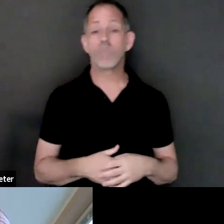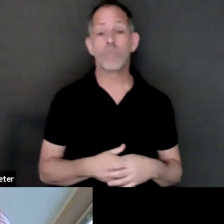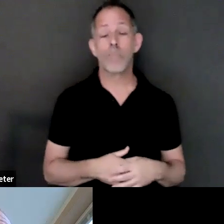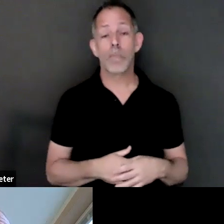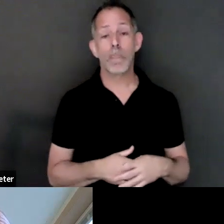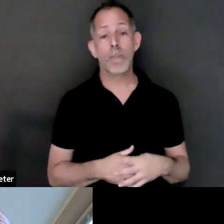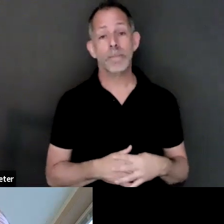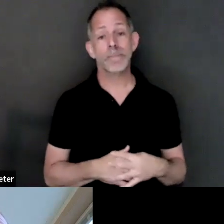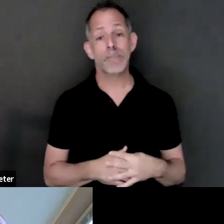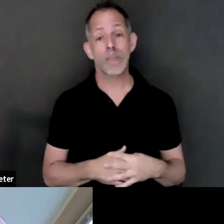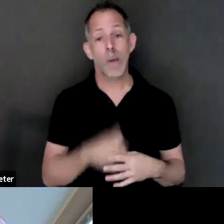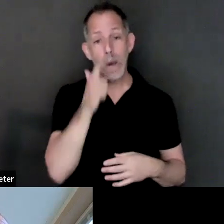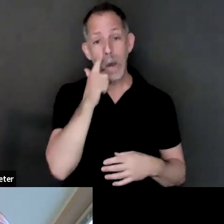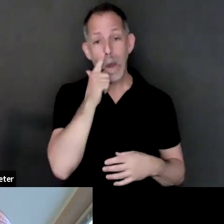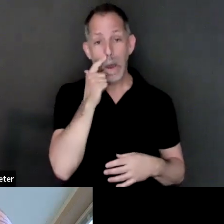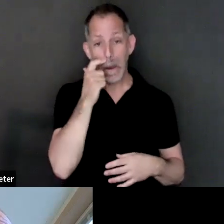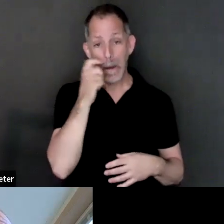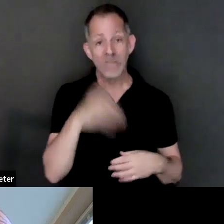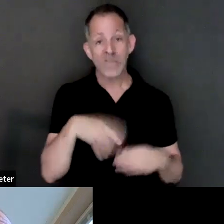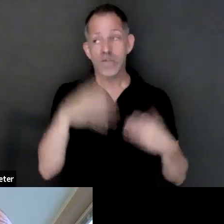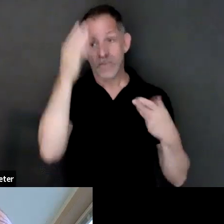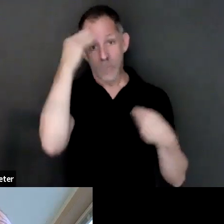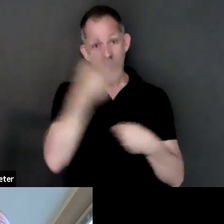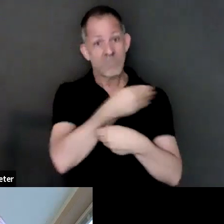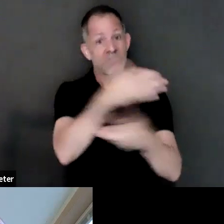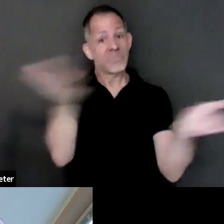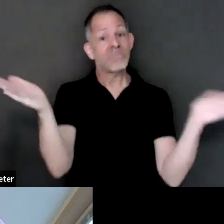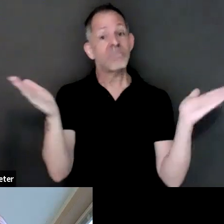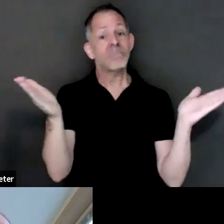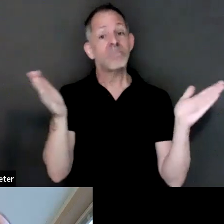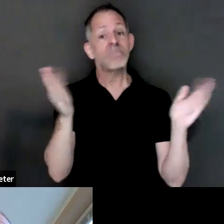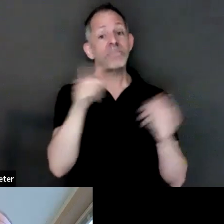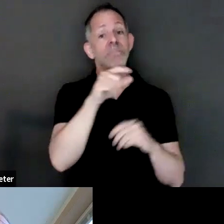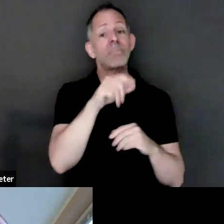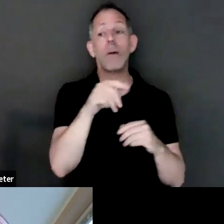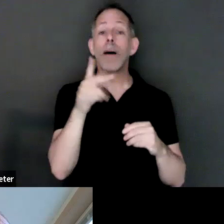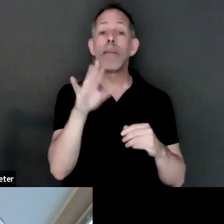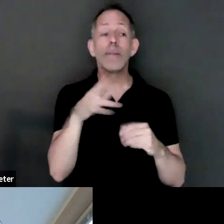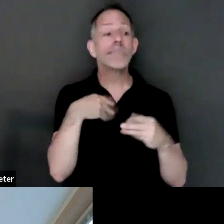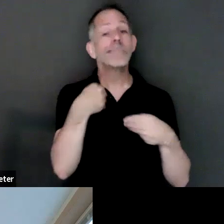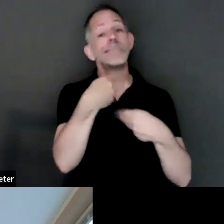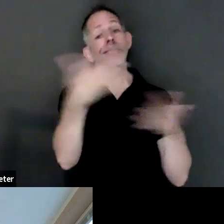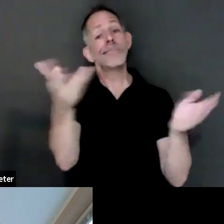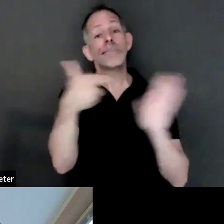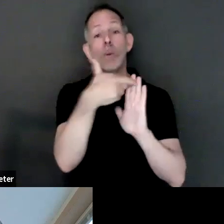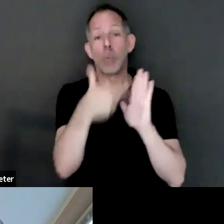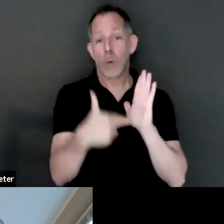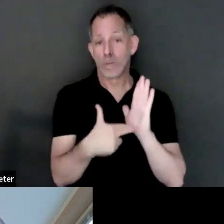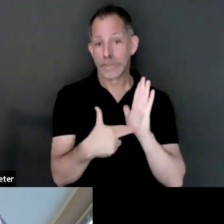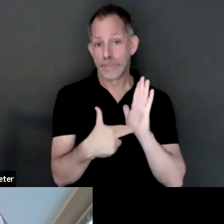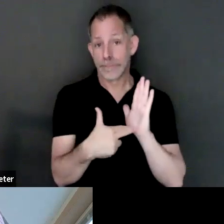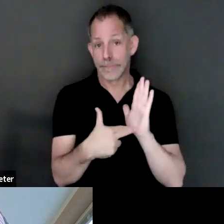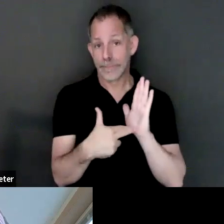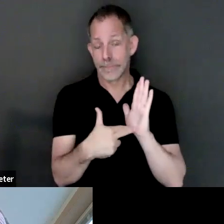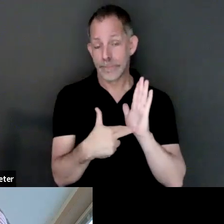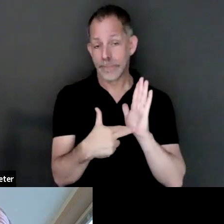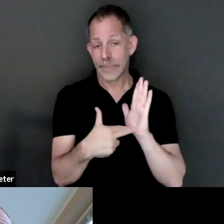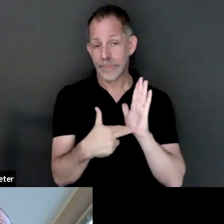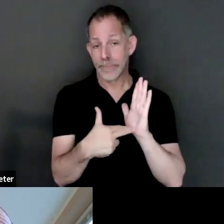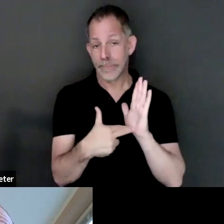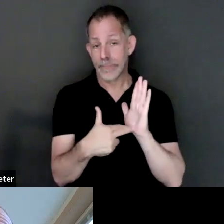officer orders all the time, aimed at, typically they're aimed at individuals or